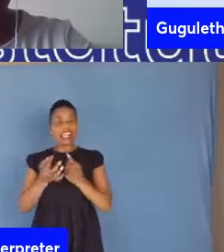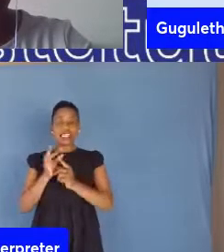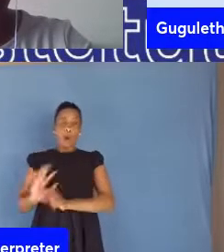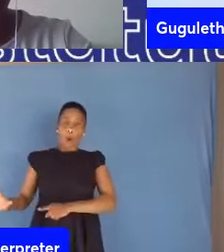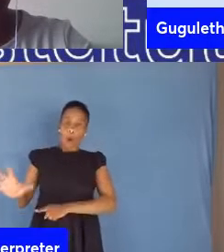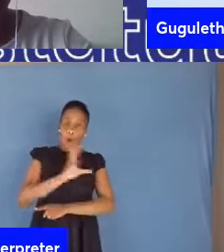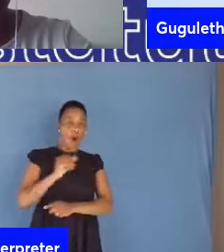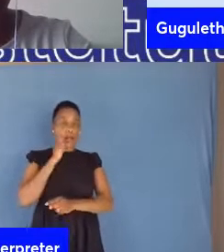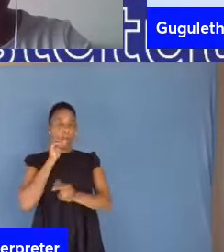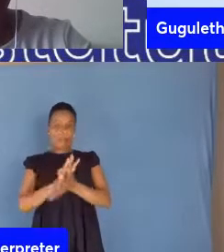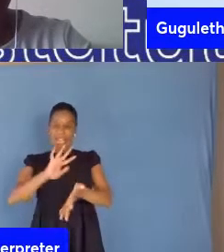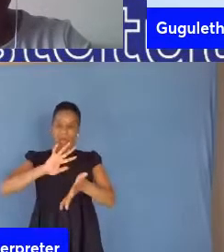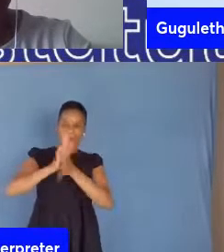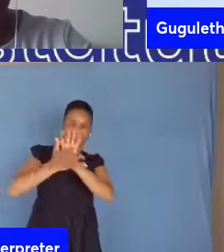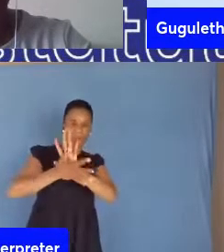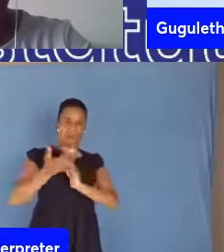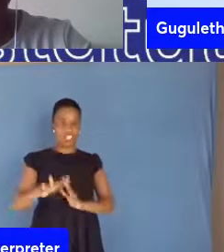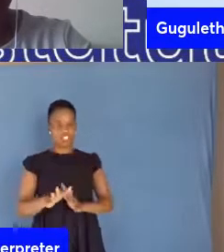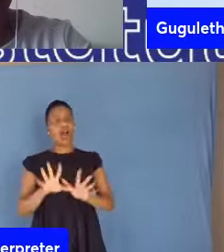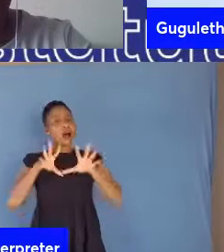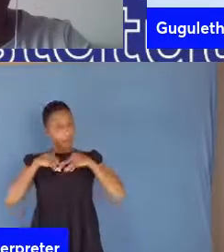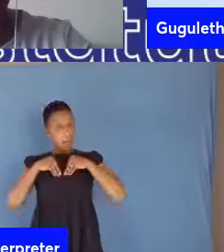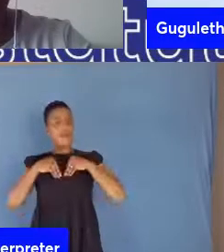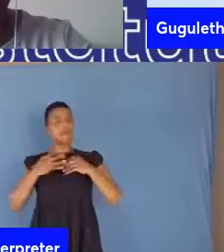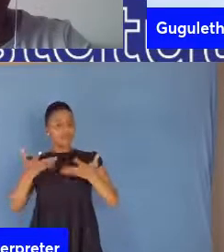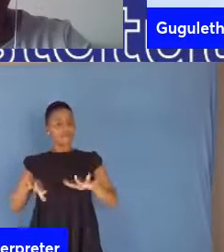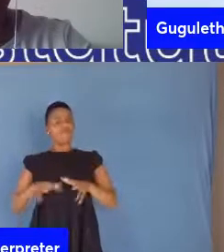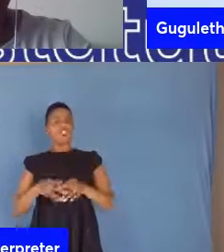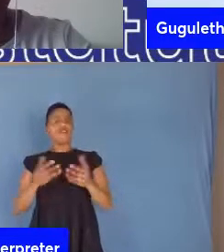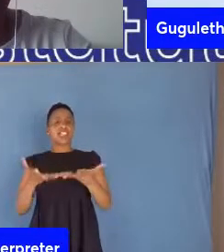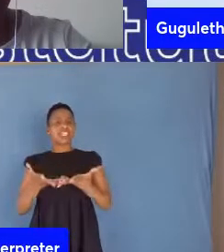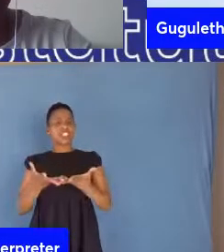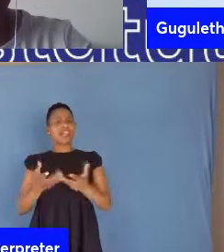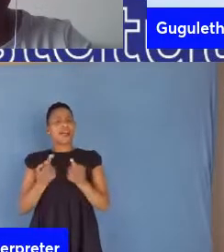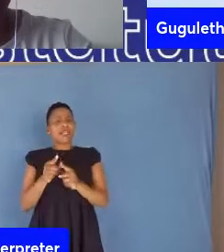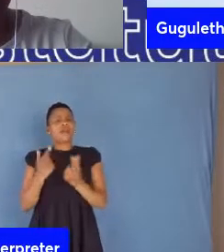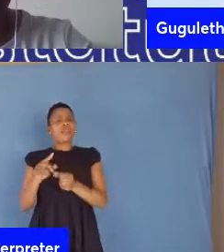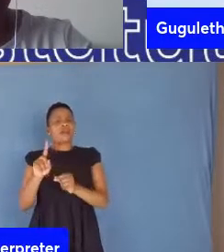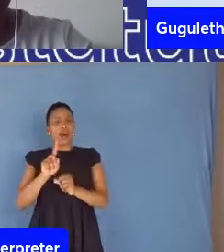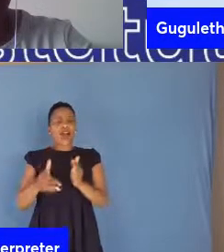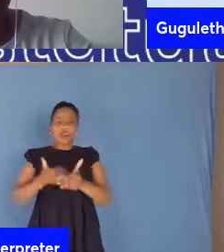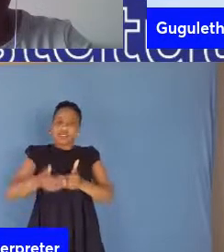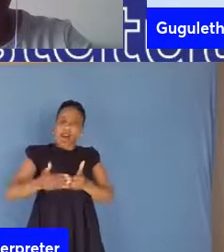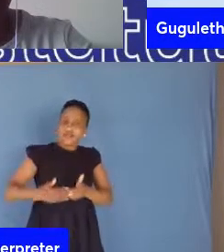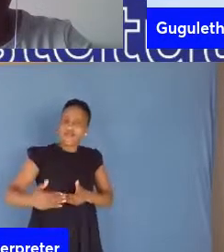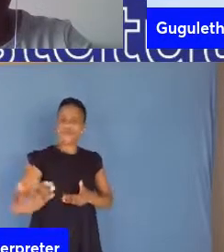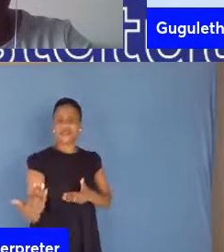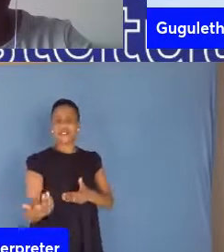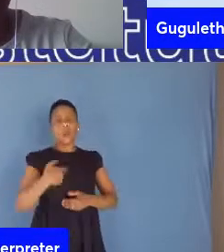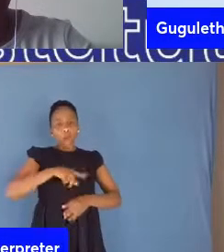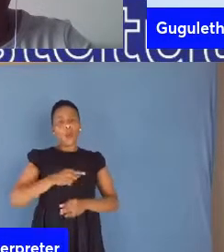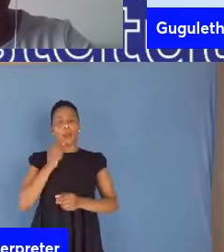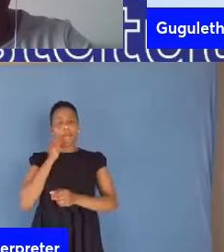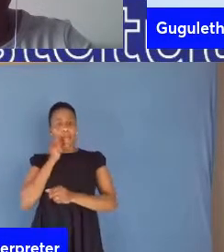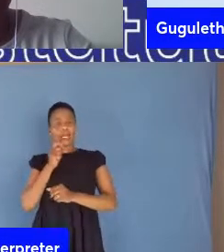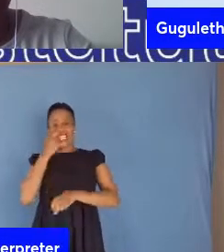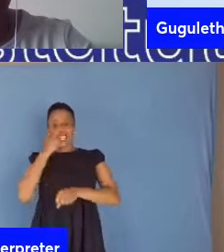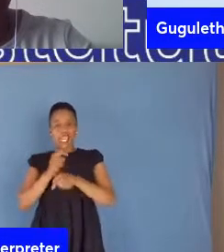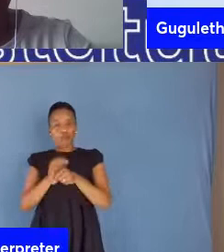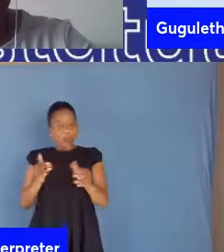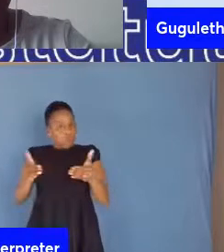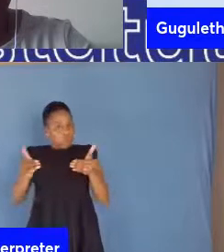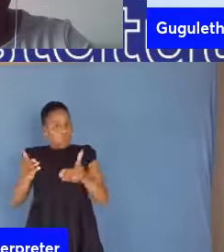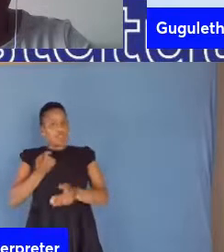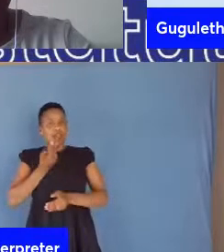upset, but what are we doing? As men, we need to organize ourselves and say, how do we make our streets safe so that